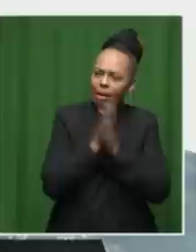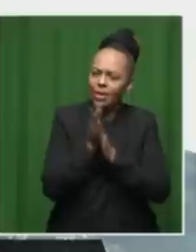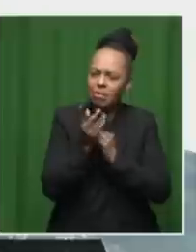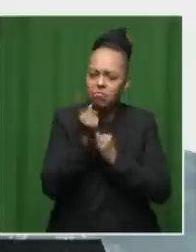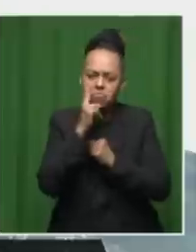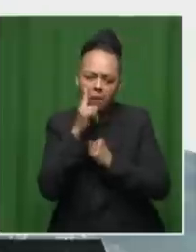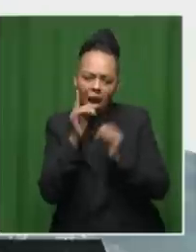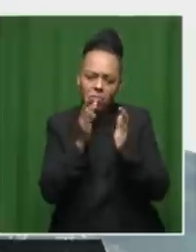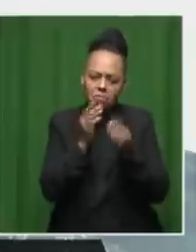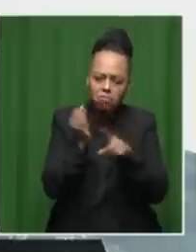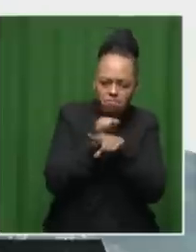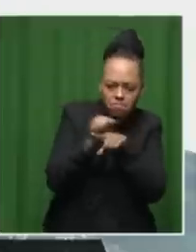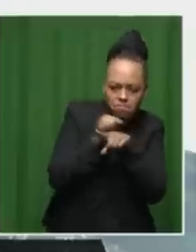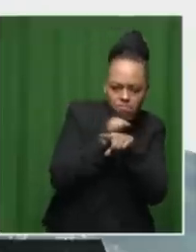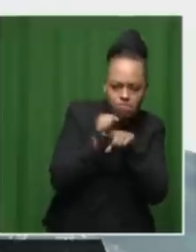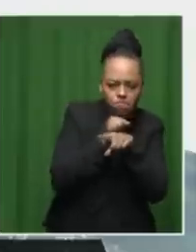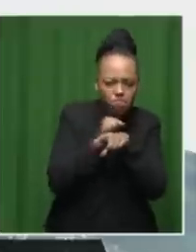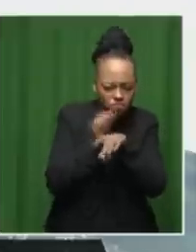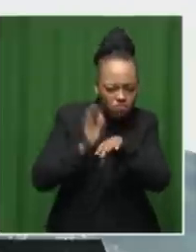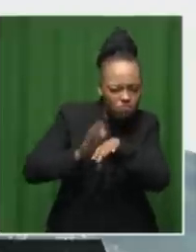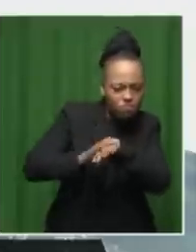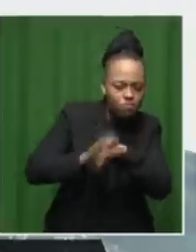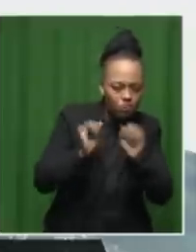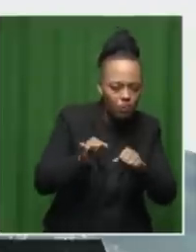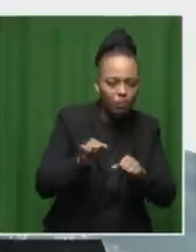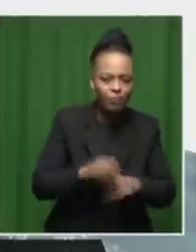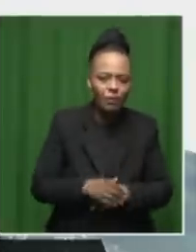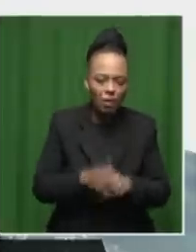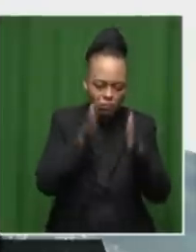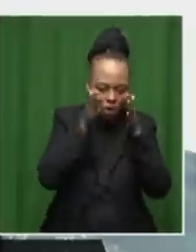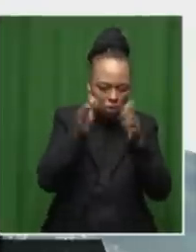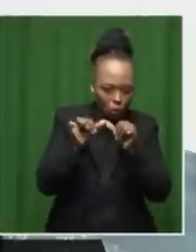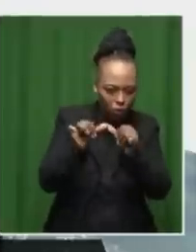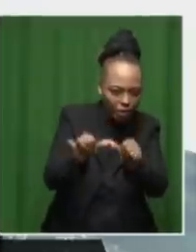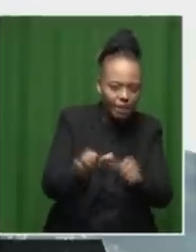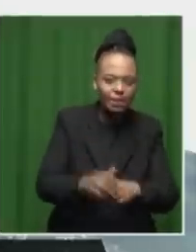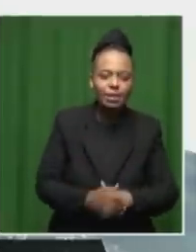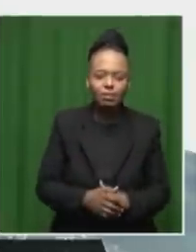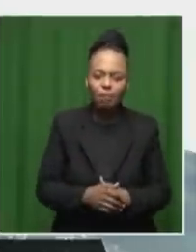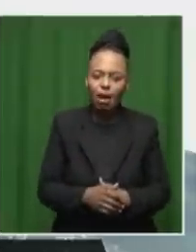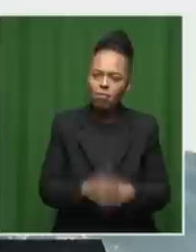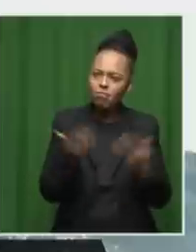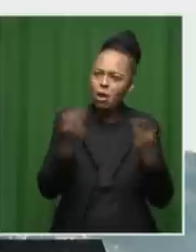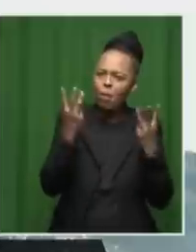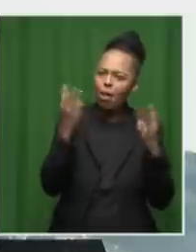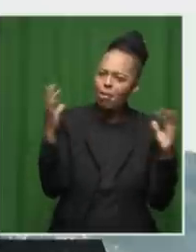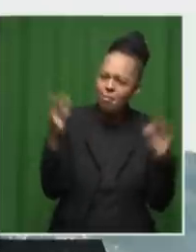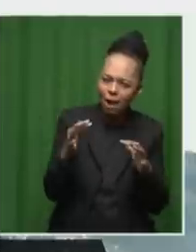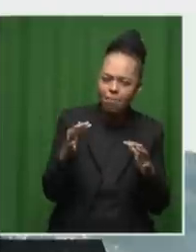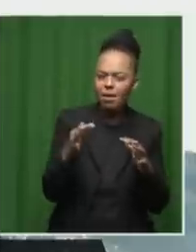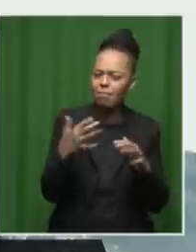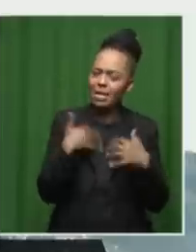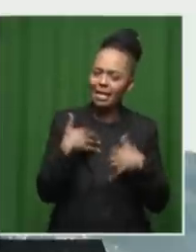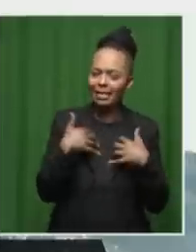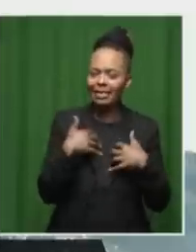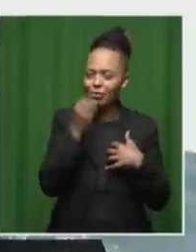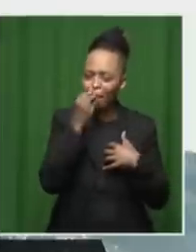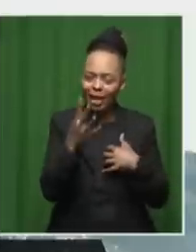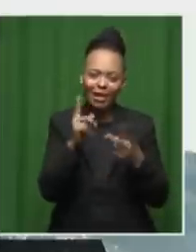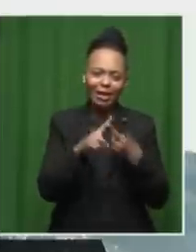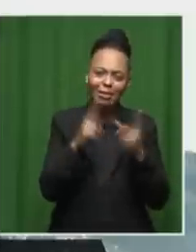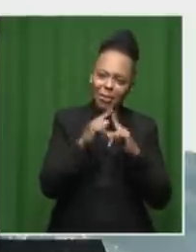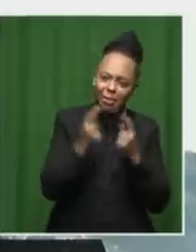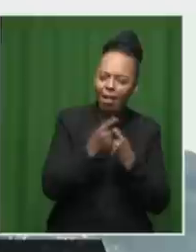forward, working on that consistency. But yeah, I've enjoyed the whole experience. The crowd was amazing. Our team was really special this time around.